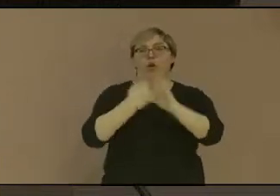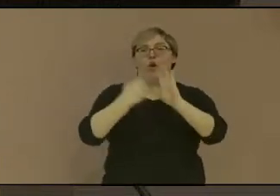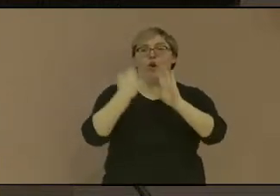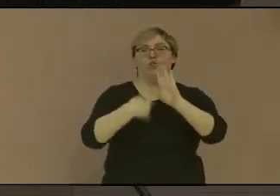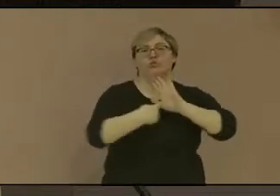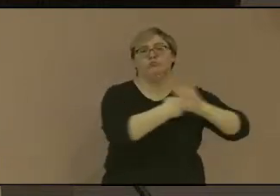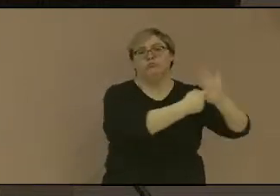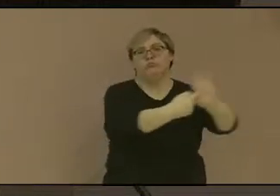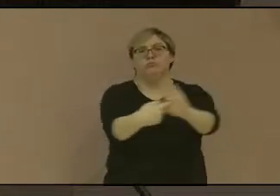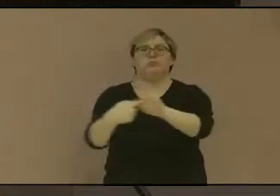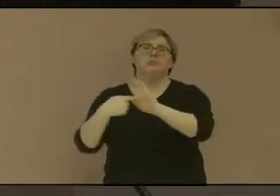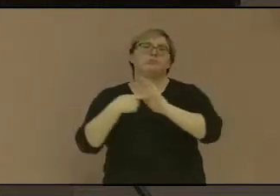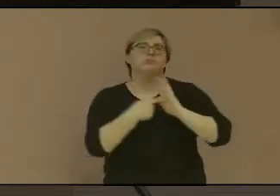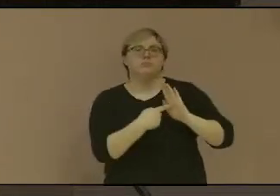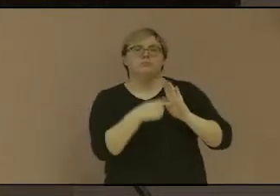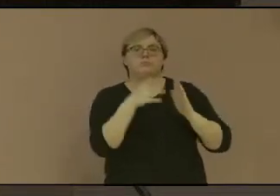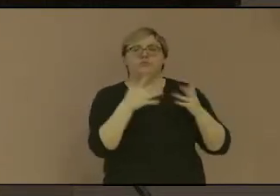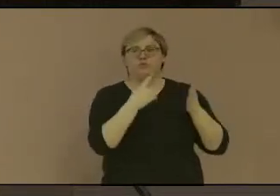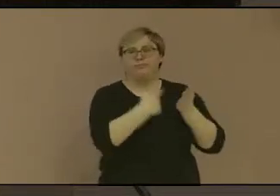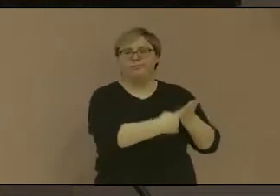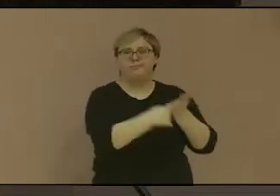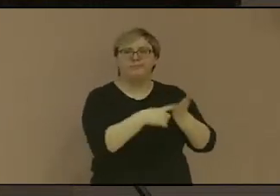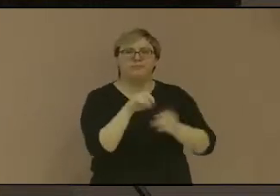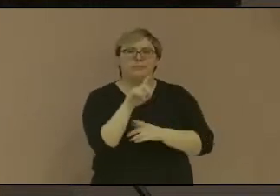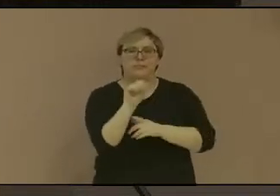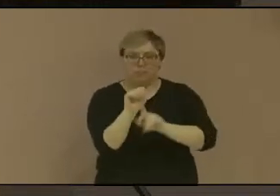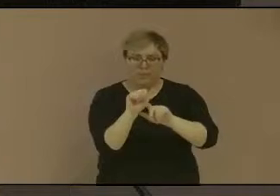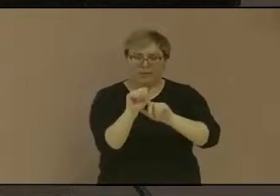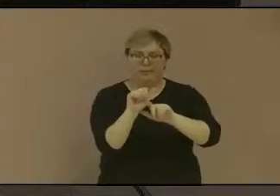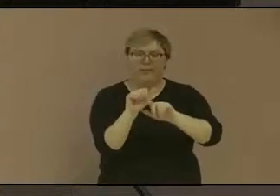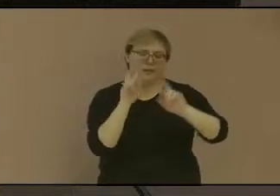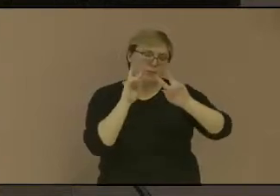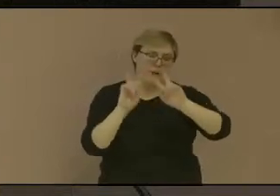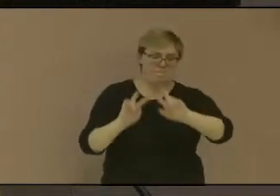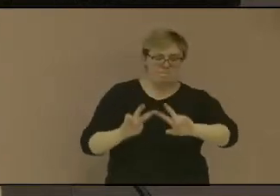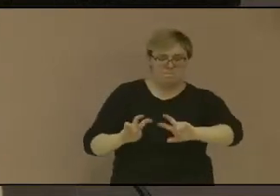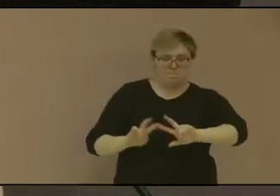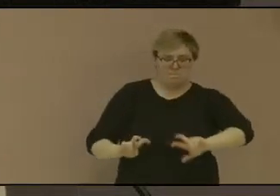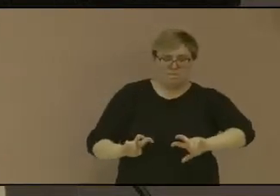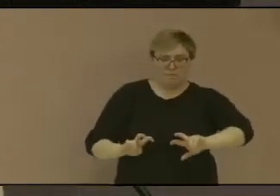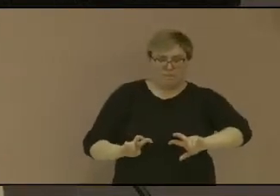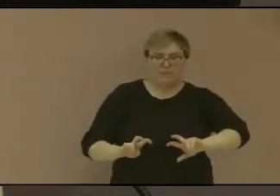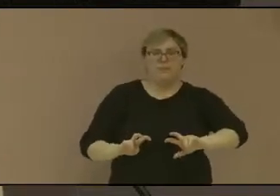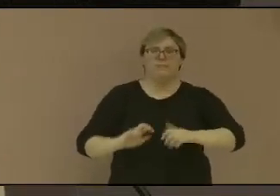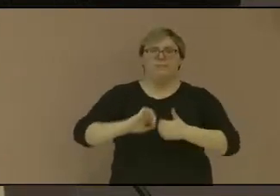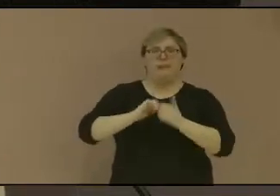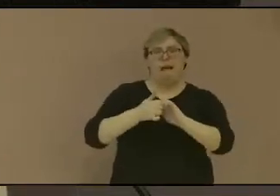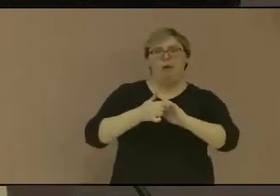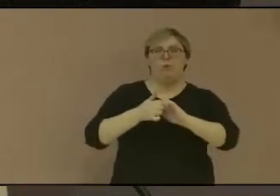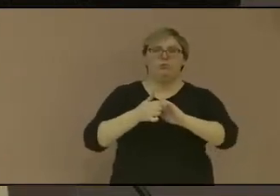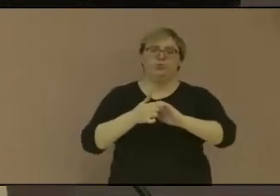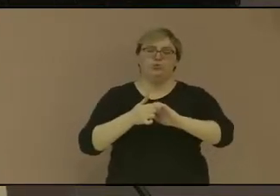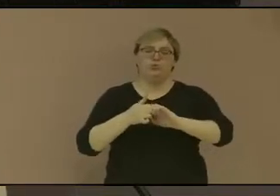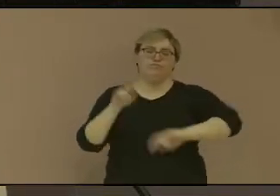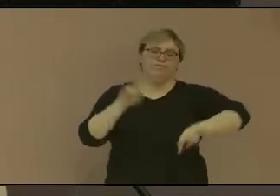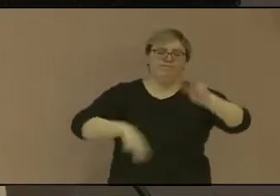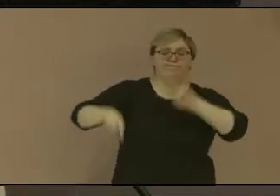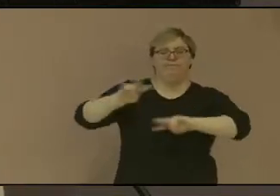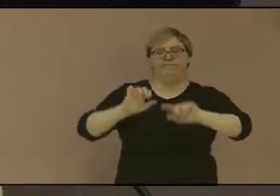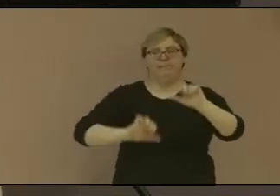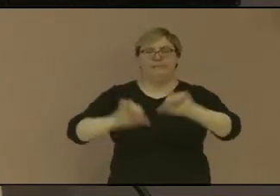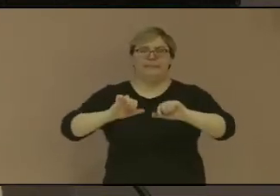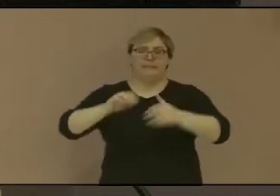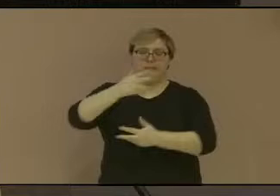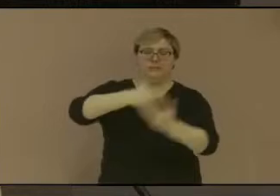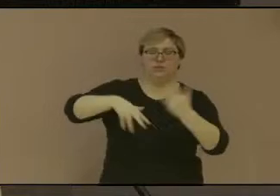through which we can critically examine societal structures. We've learned from scholars, activists,